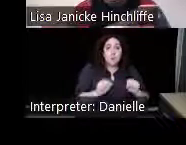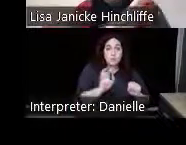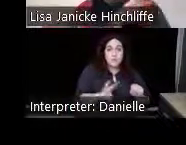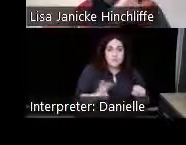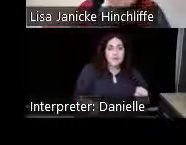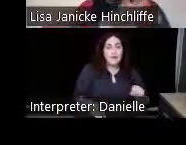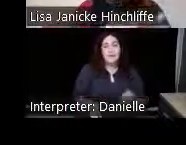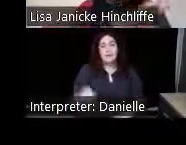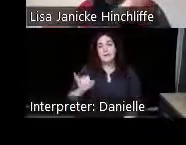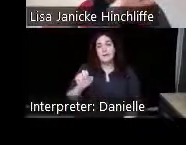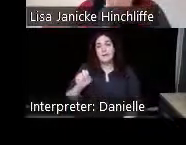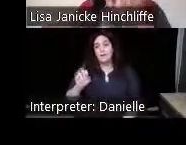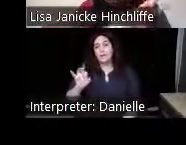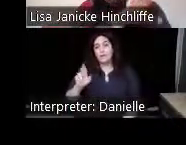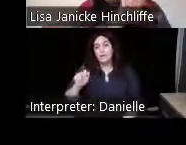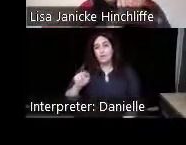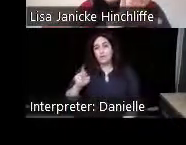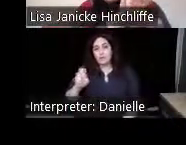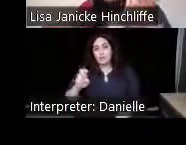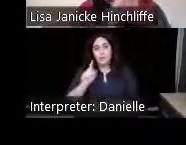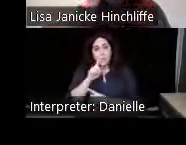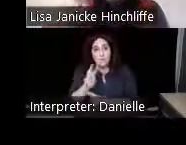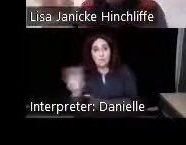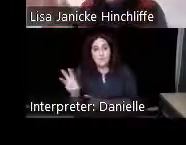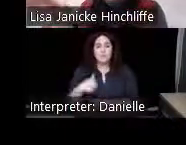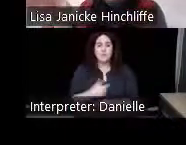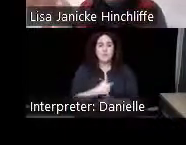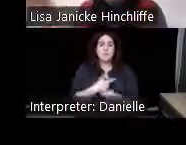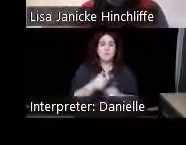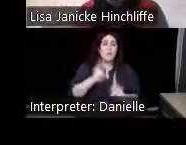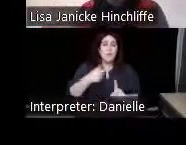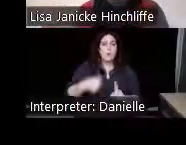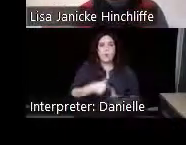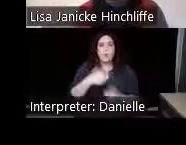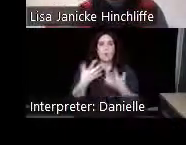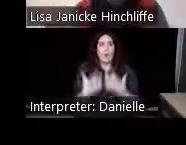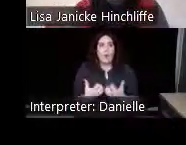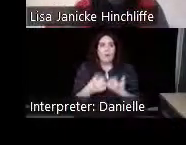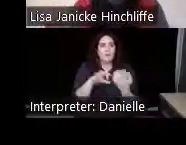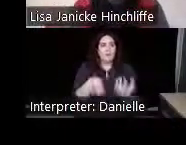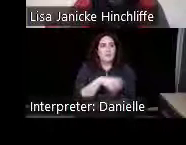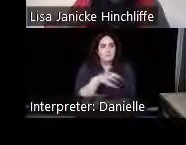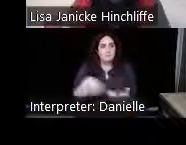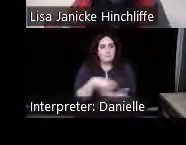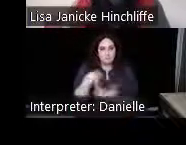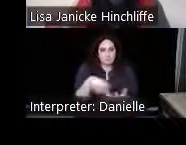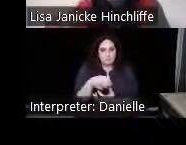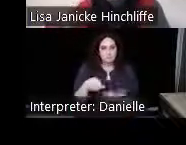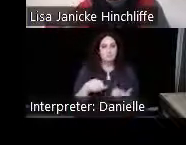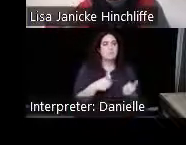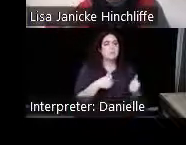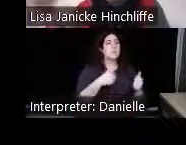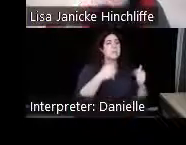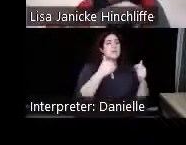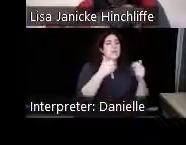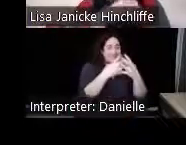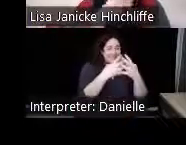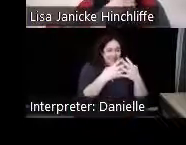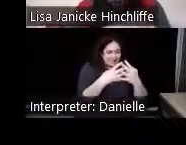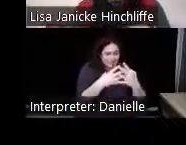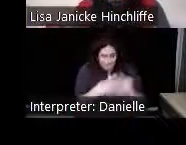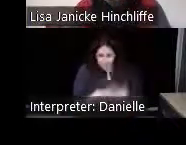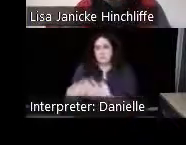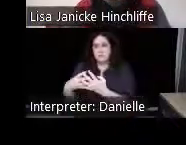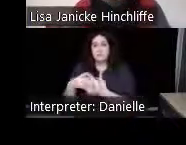So a whole messy process occurred, and we get to the right-hand side of this slide where we say which are the preprint servers that